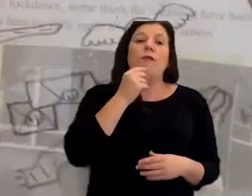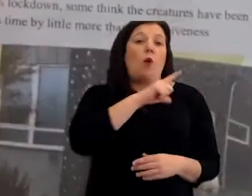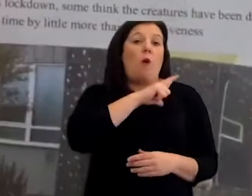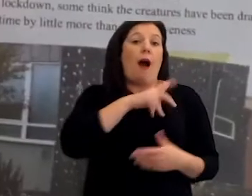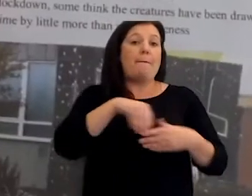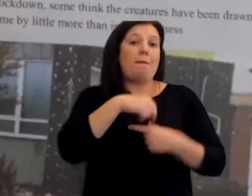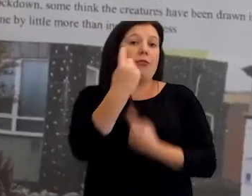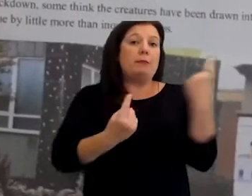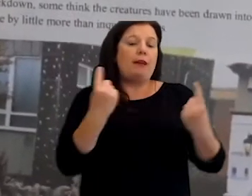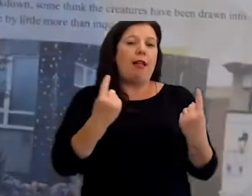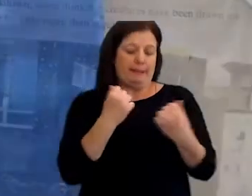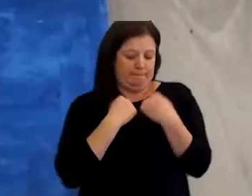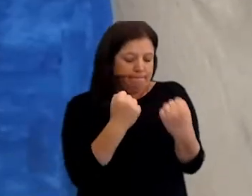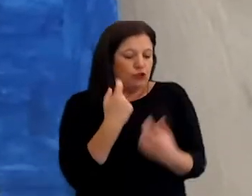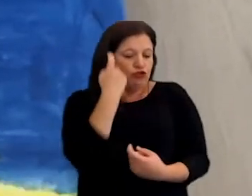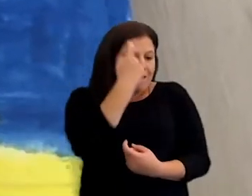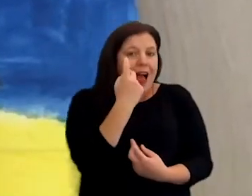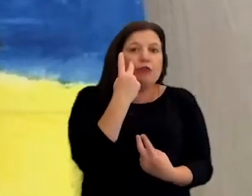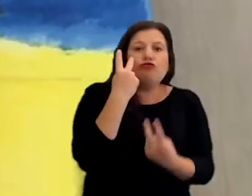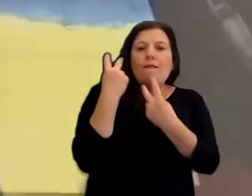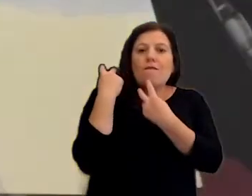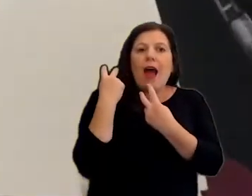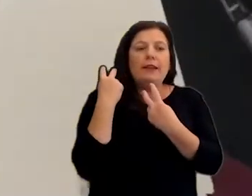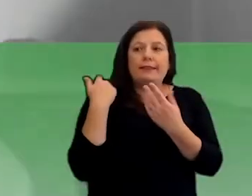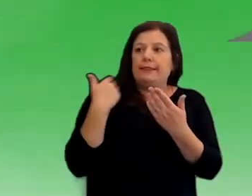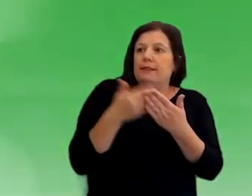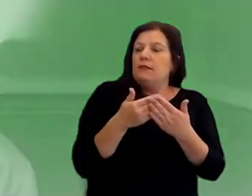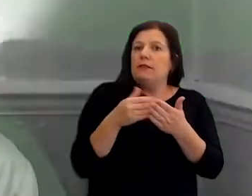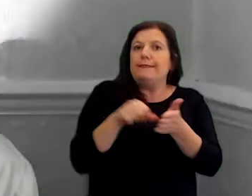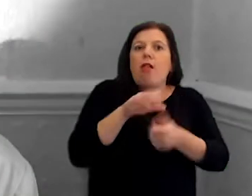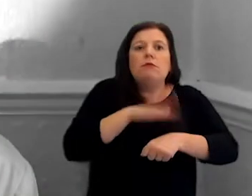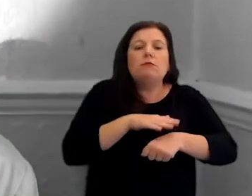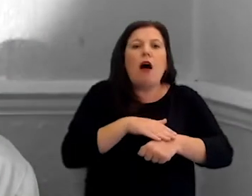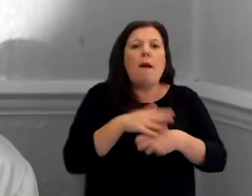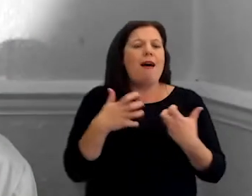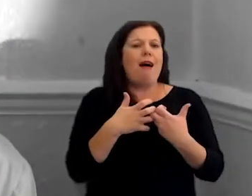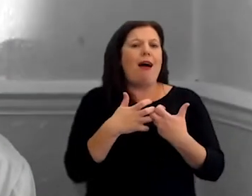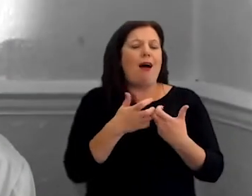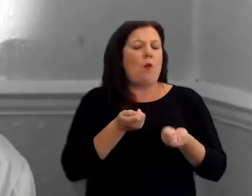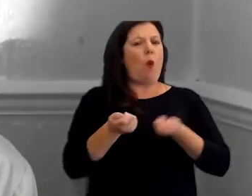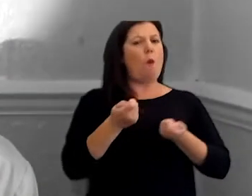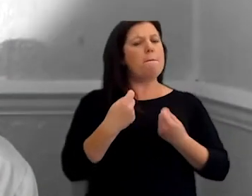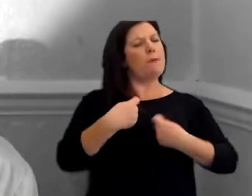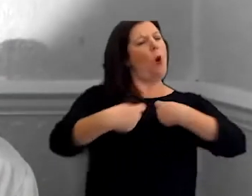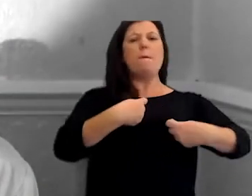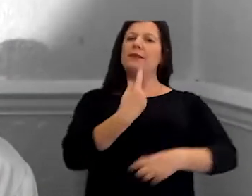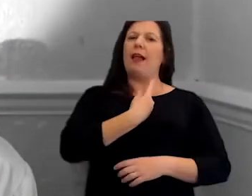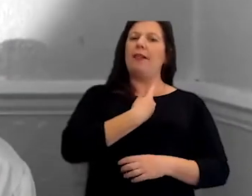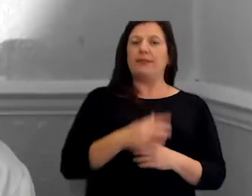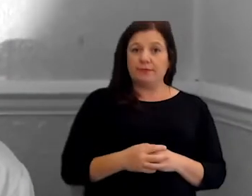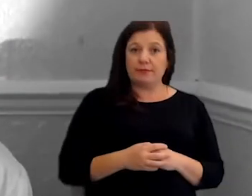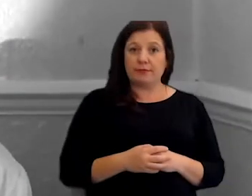cope with the uncertainty that this pandemic has brought about. However, to be able to